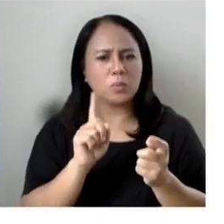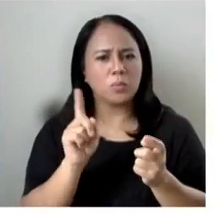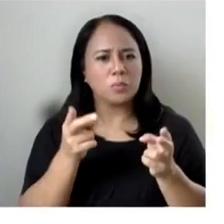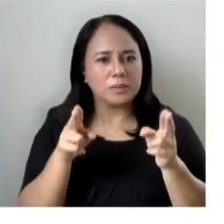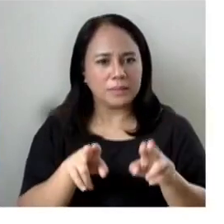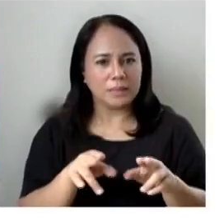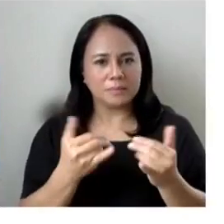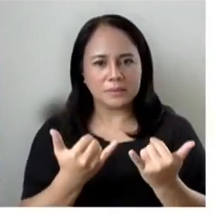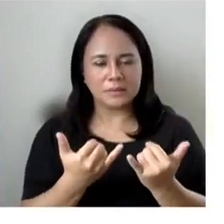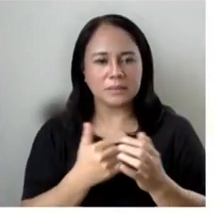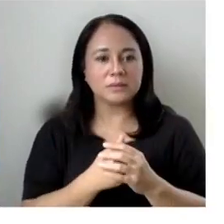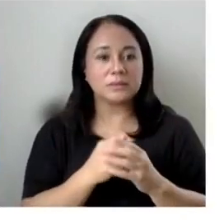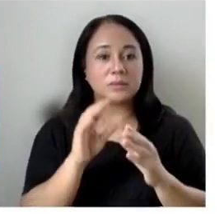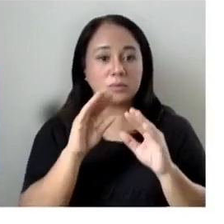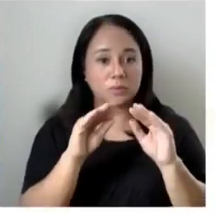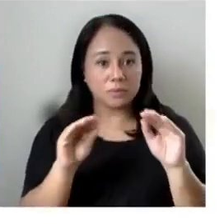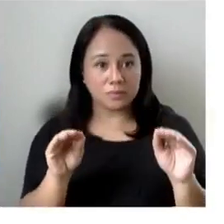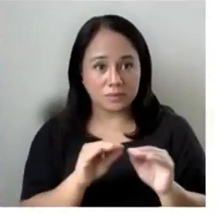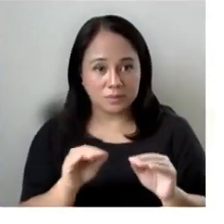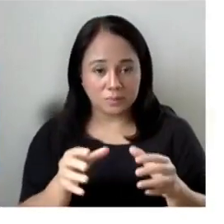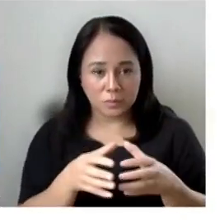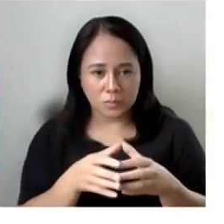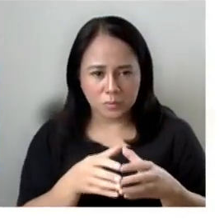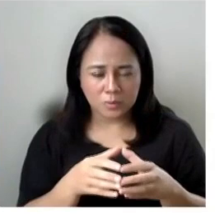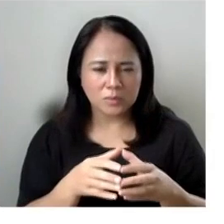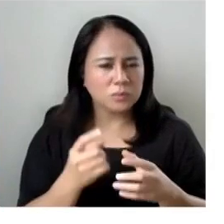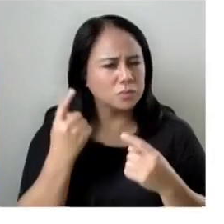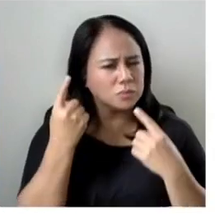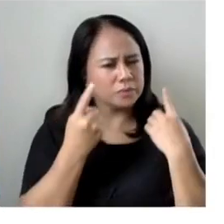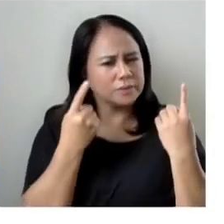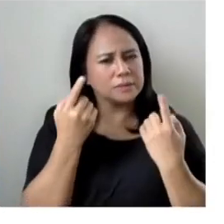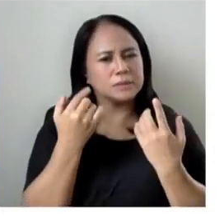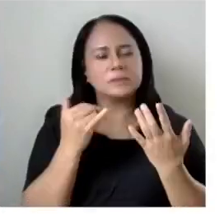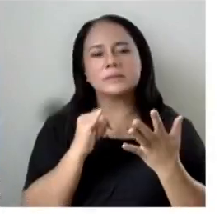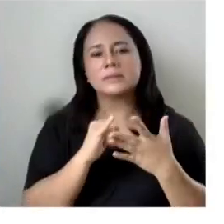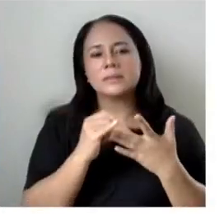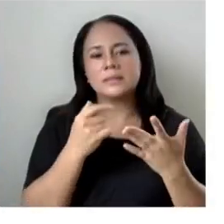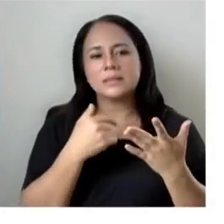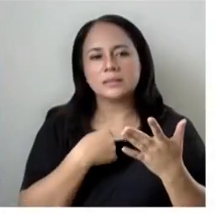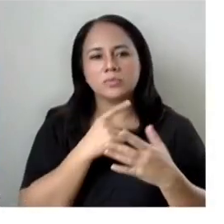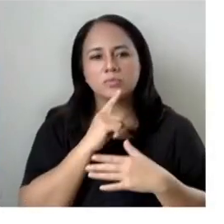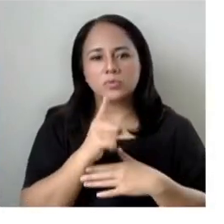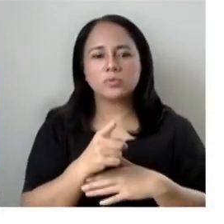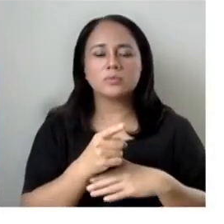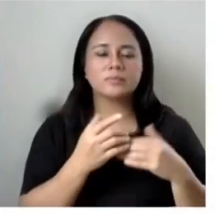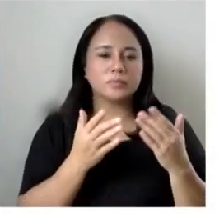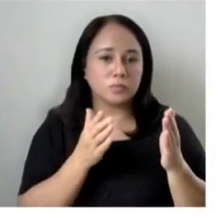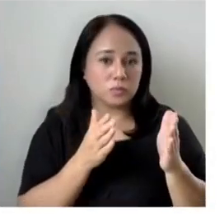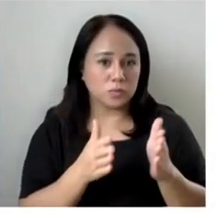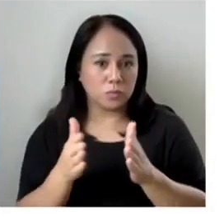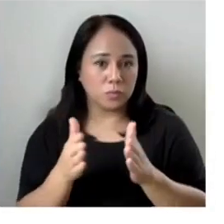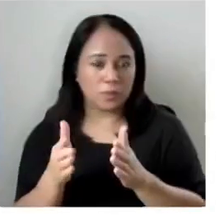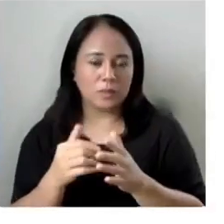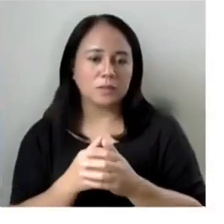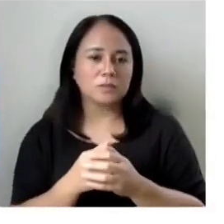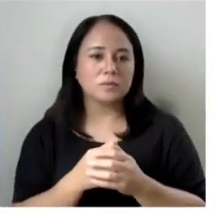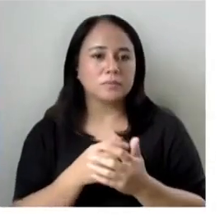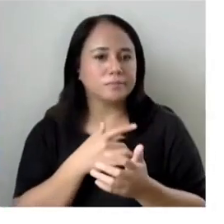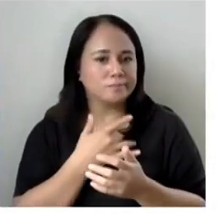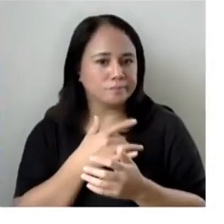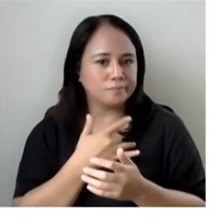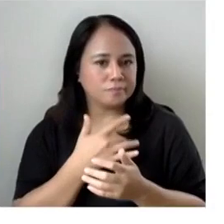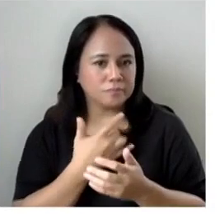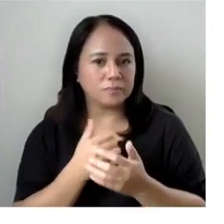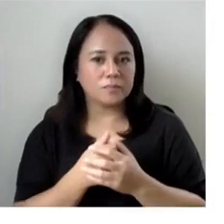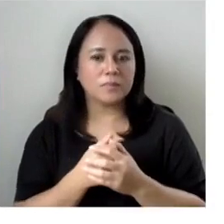Christmas convoy, wouldn't you consider that as the truest manifestation of the sentiment and of